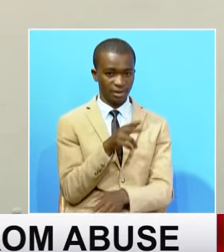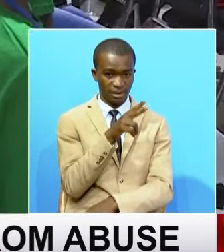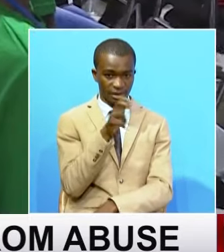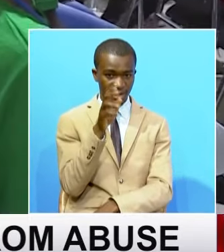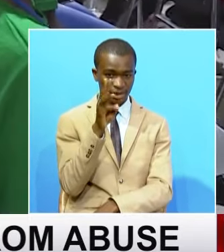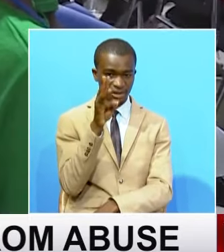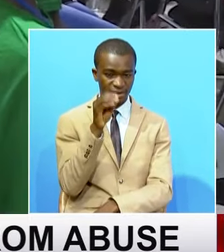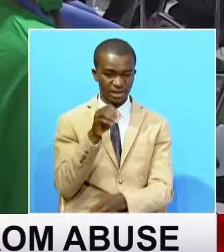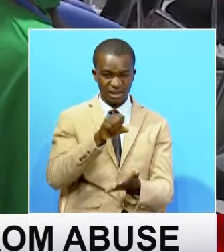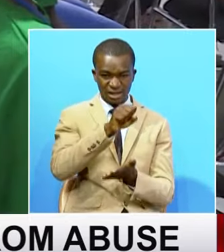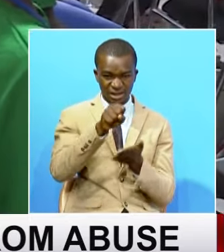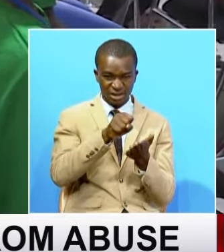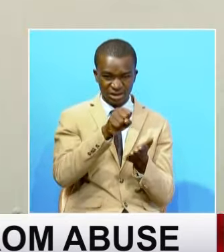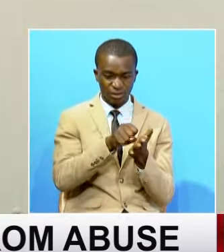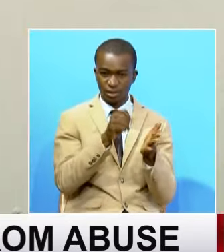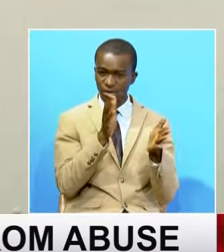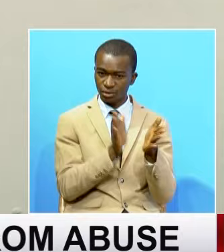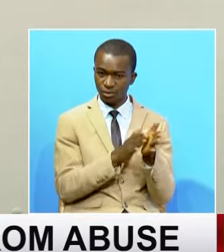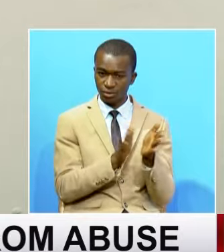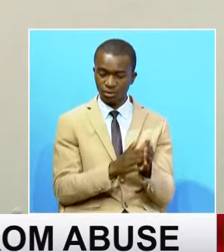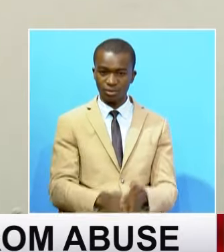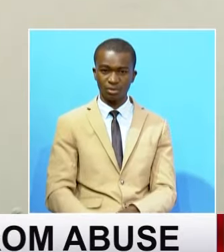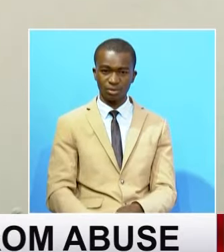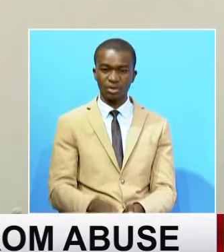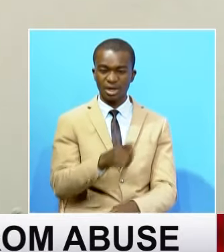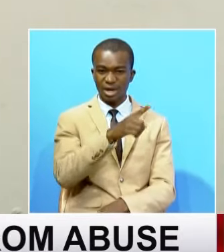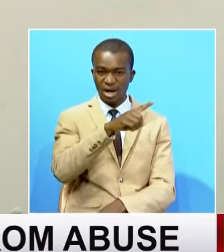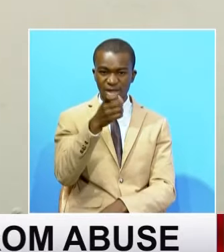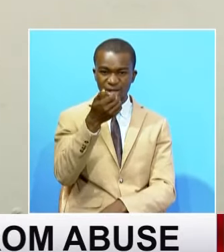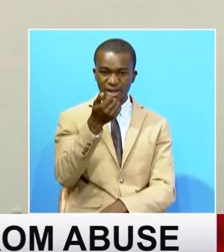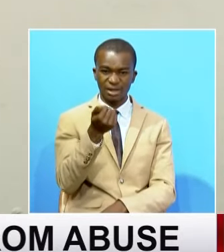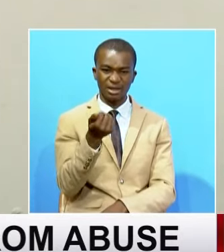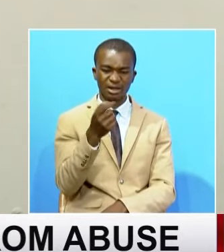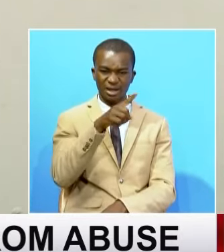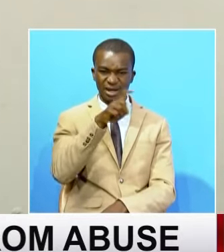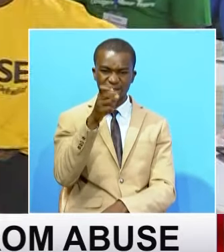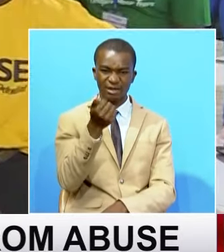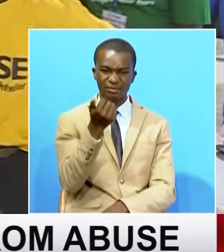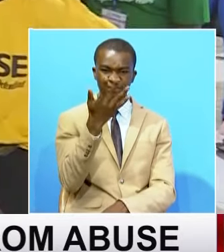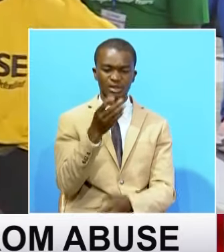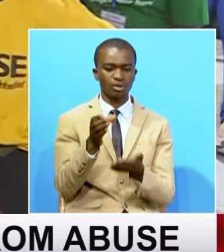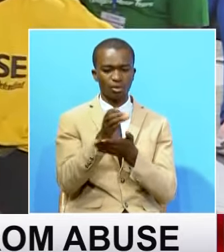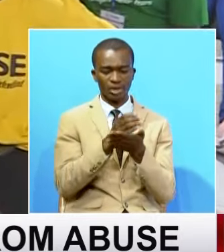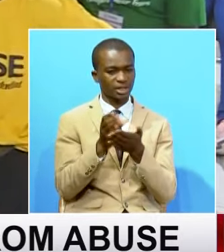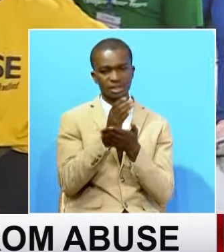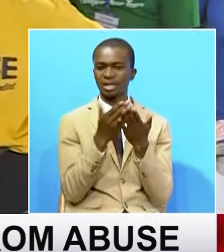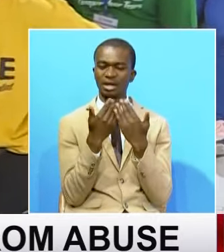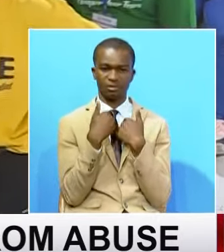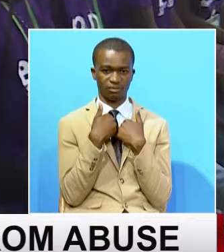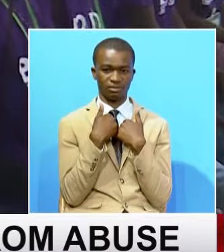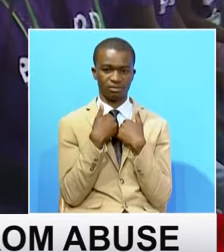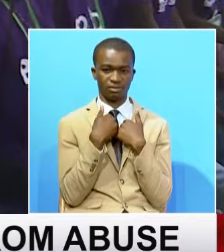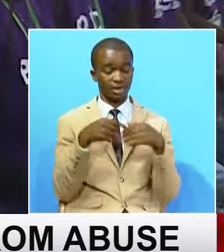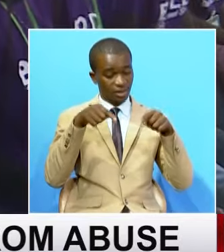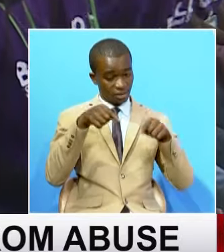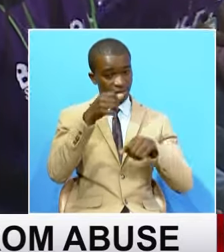are in secondary school, and then we have 115 children that are in tertiary education. Officiating at this year's